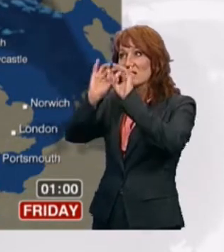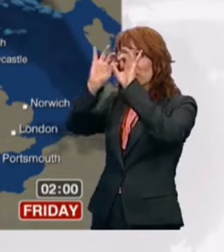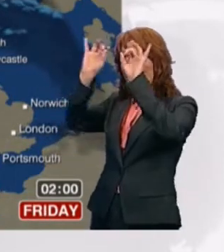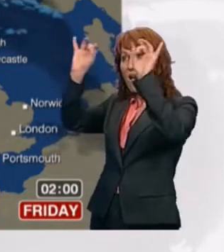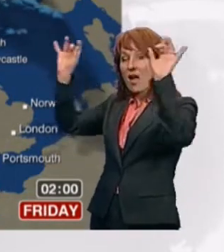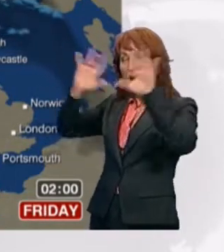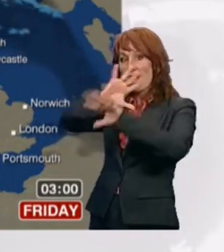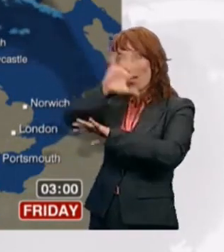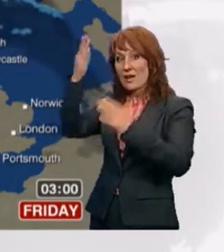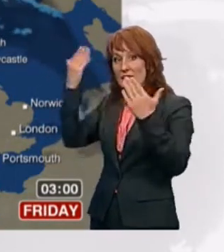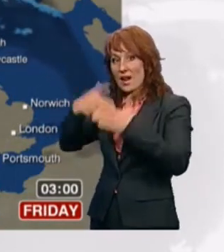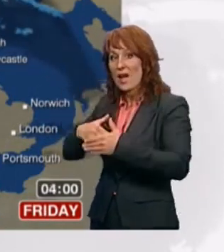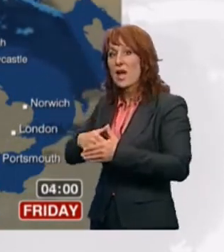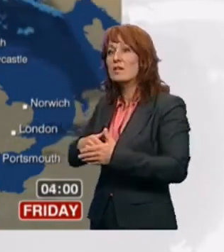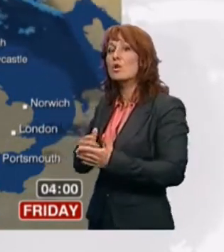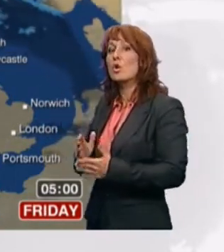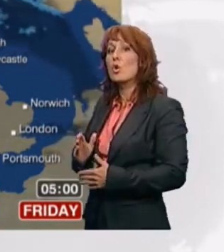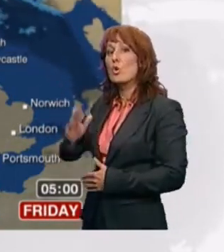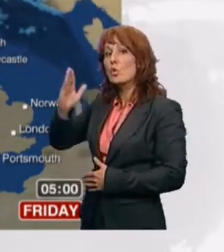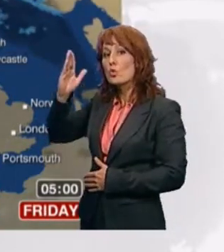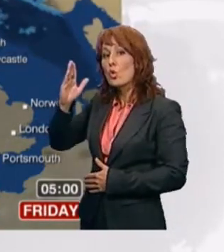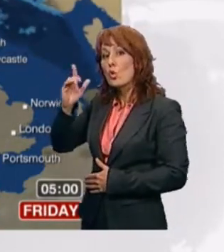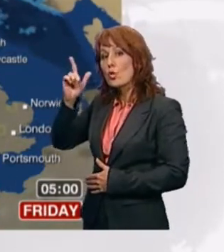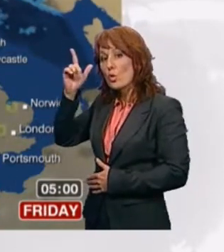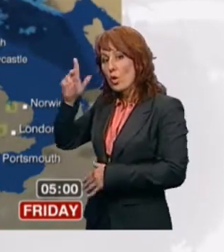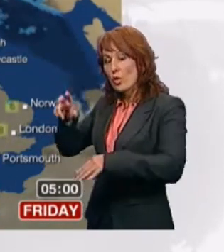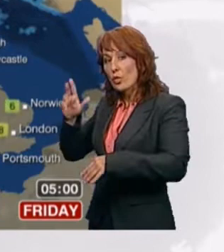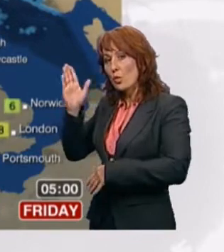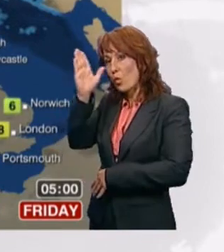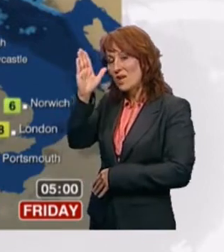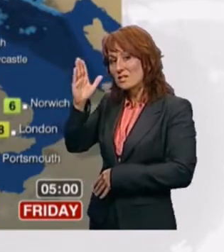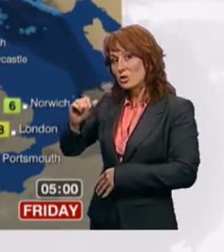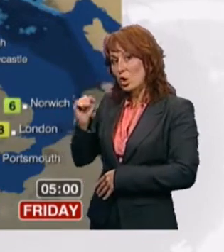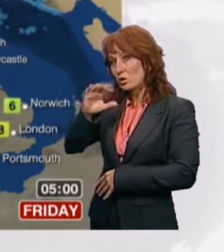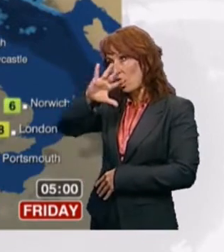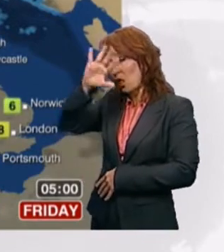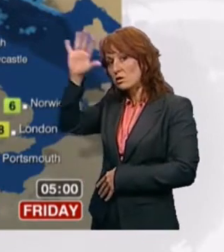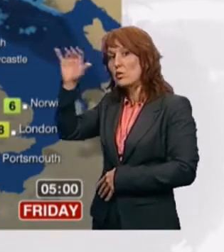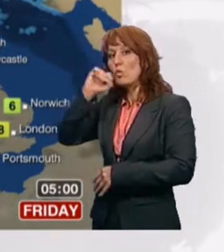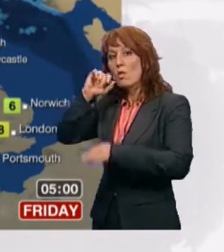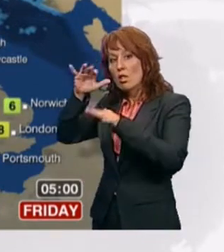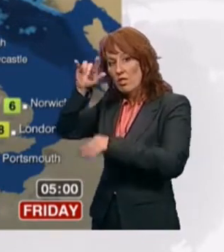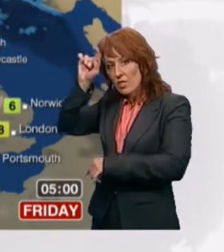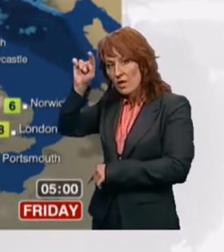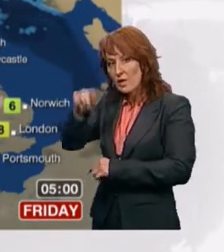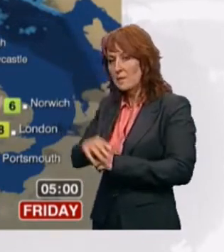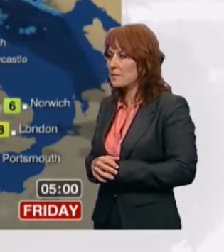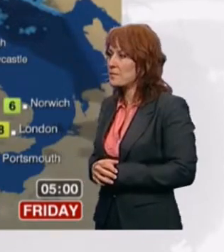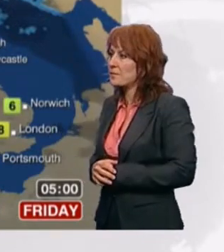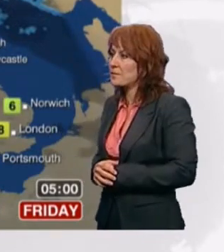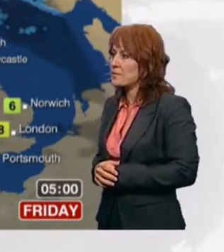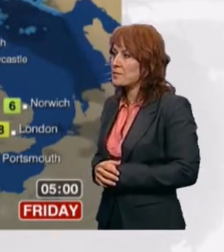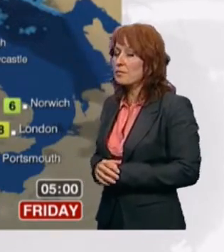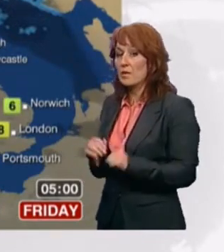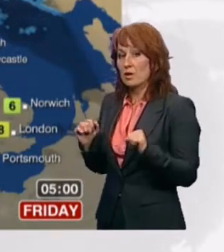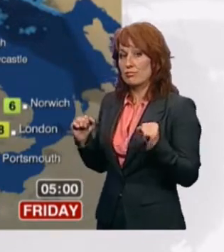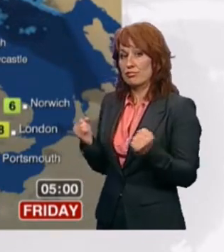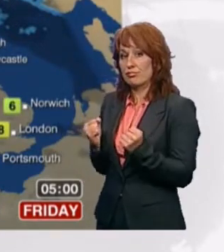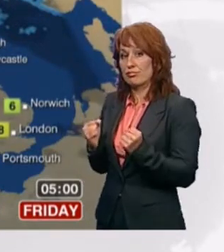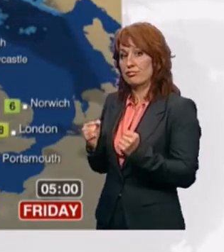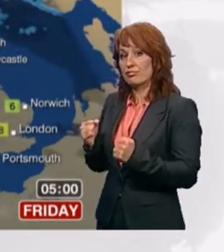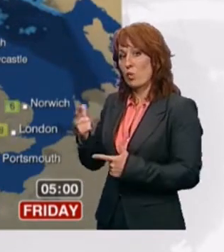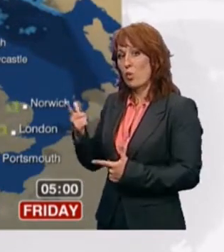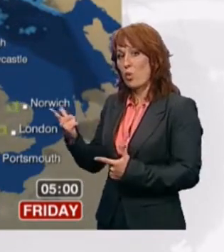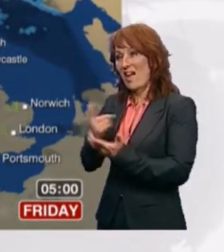continue to the west and north of Northern Ireland and then feeding into northwest Scotland. It'll be chilliest overnight, central and eastern areas where the sky is